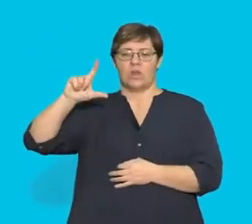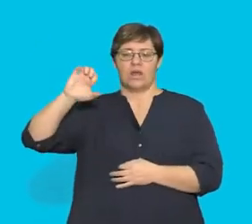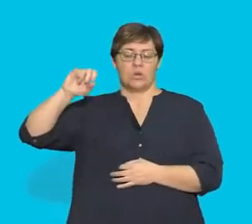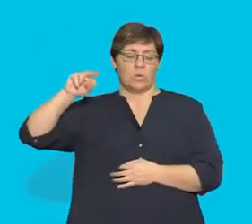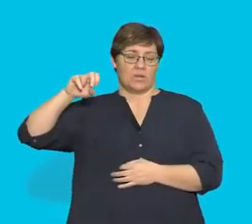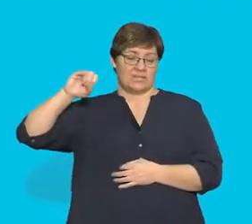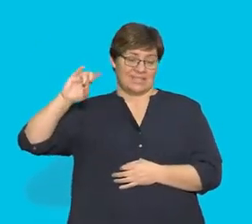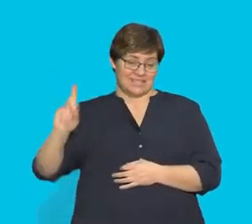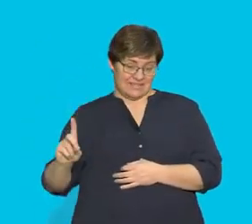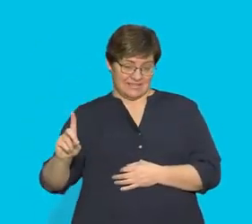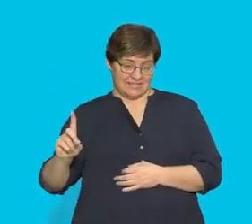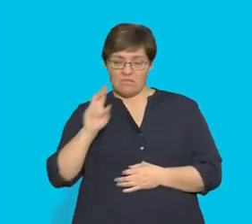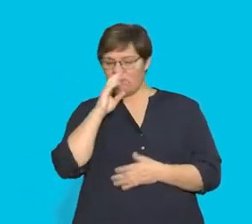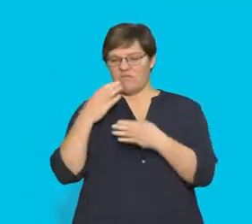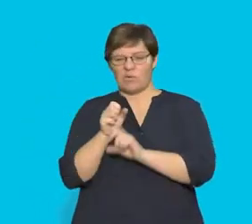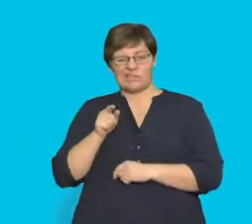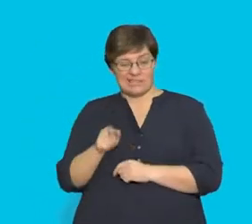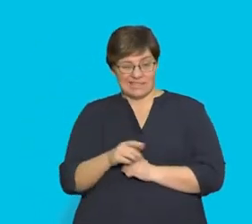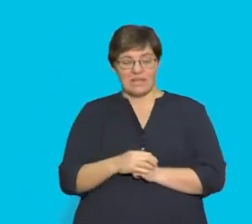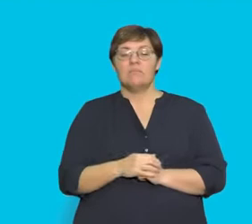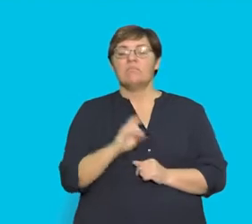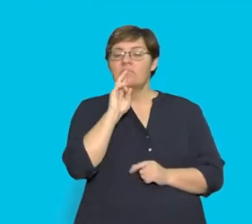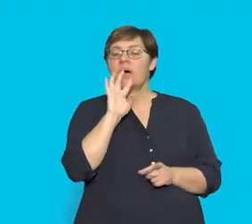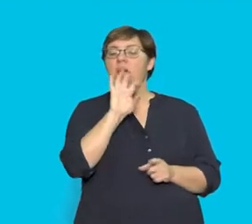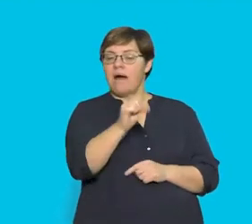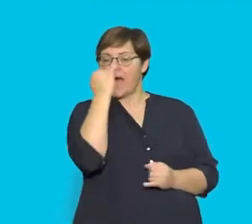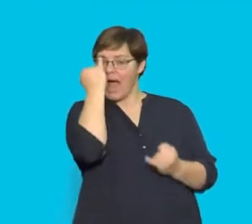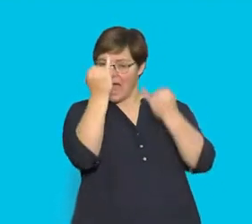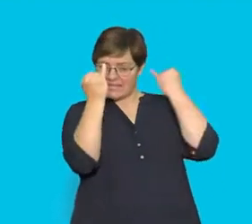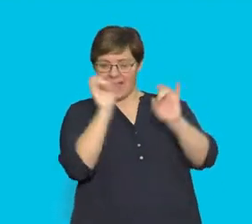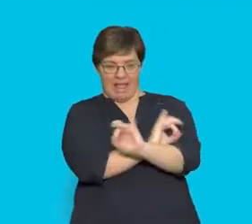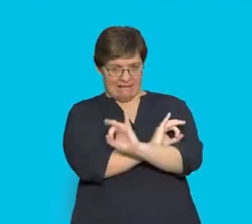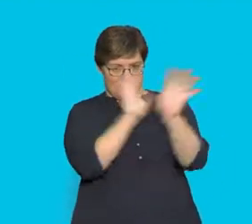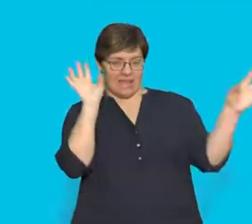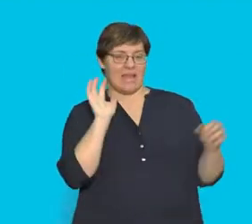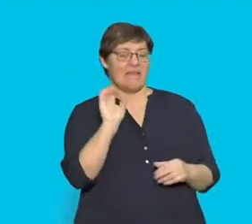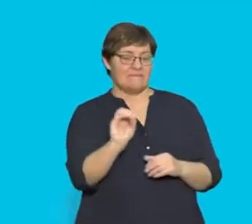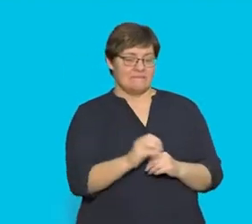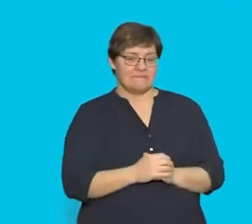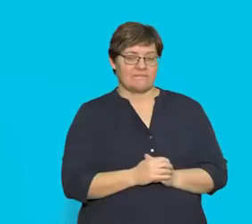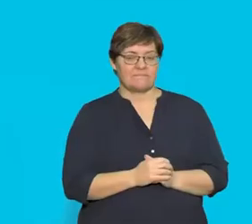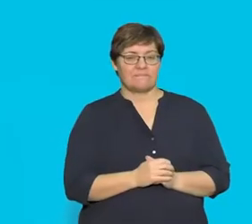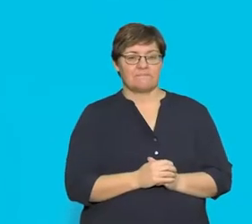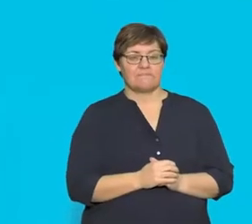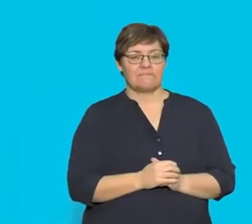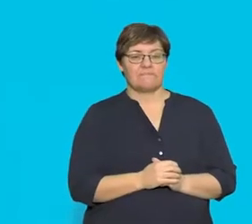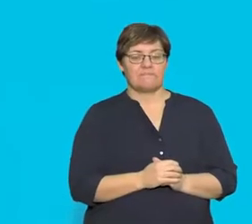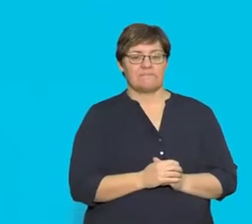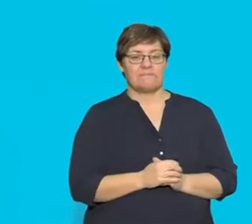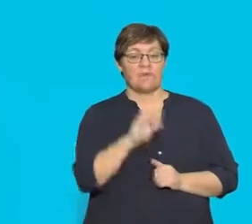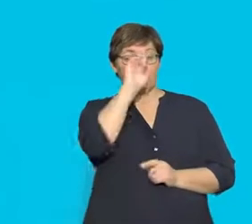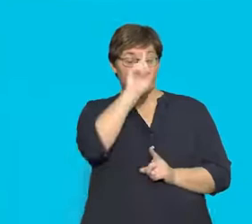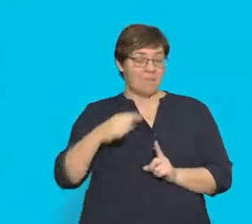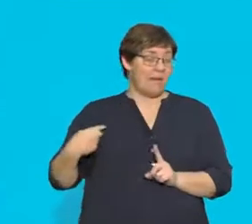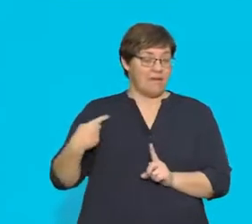So let's focus on that and make sure that we've got those ideas very clear in our minds. Now remember, up